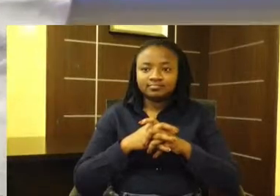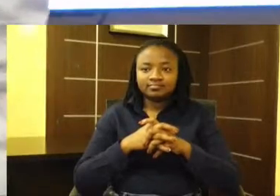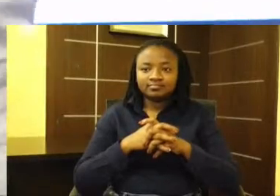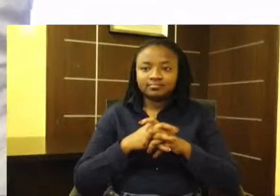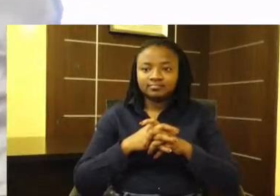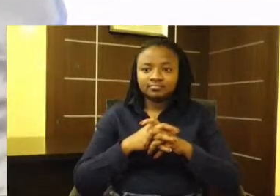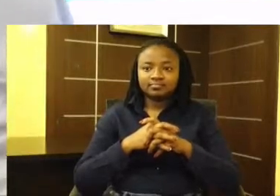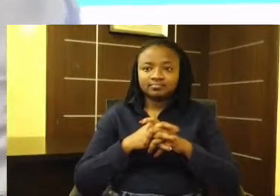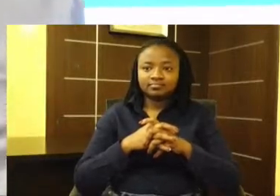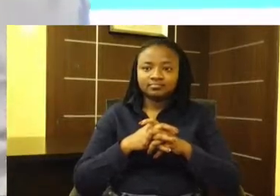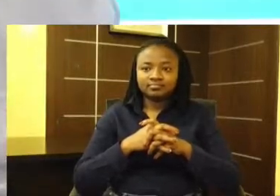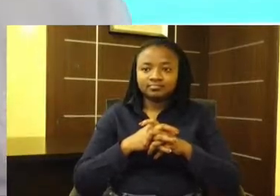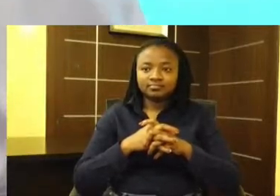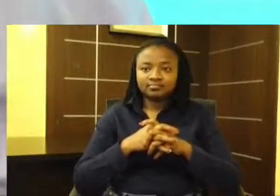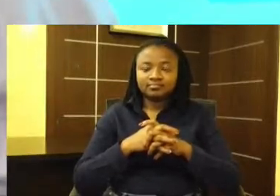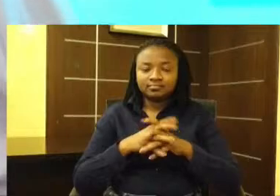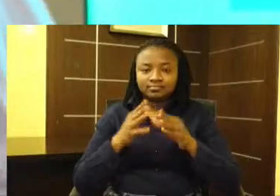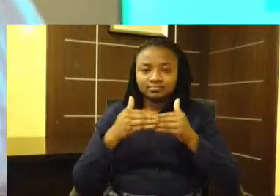Way forward ni nyingi.